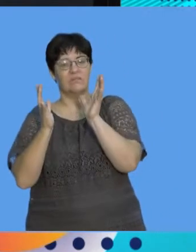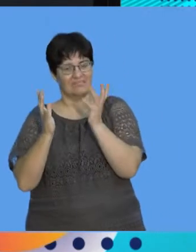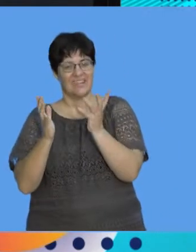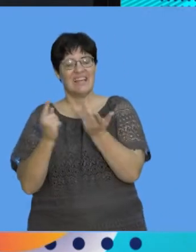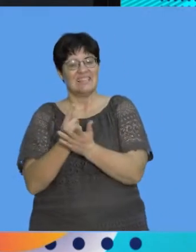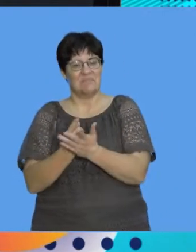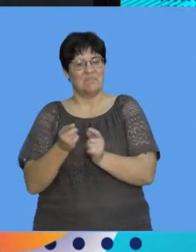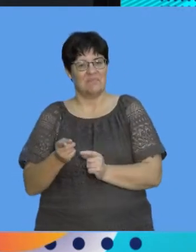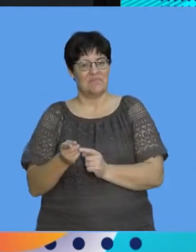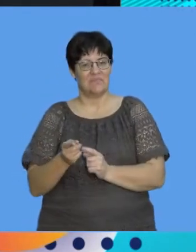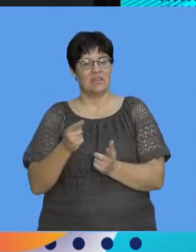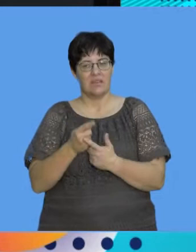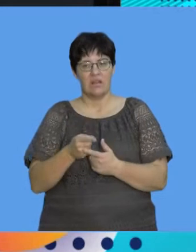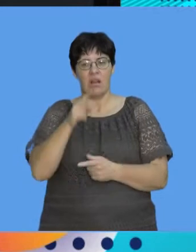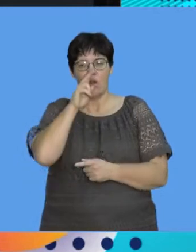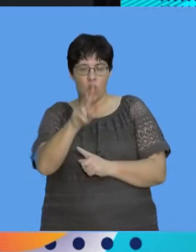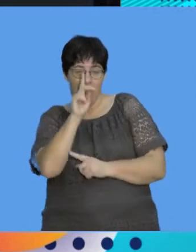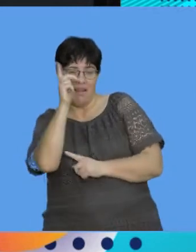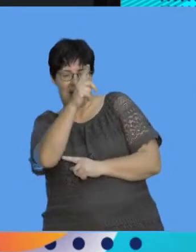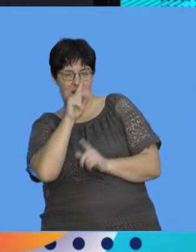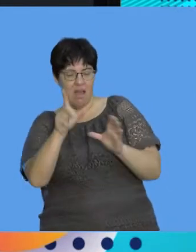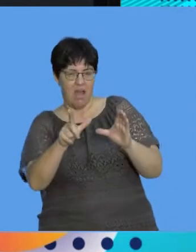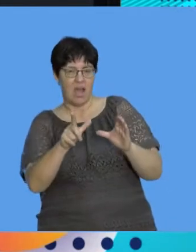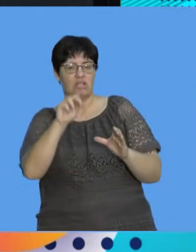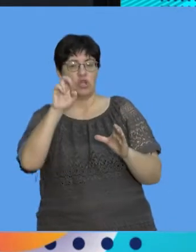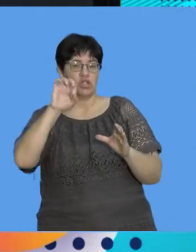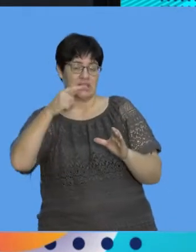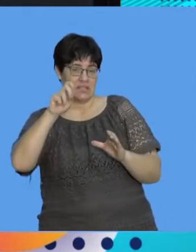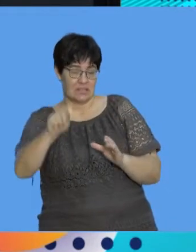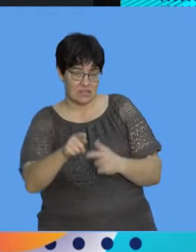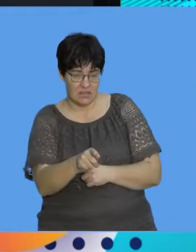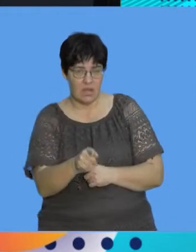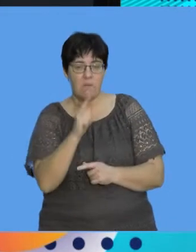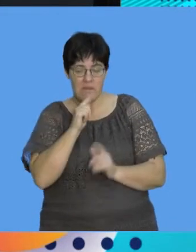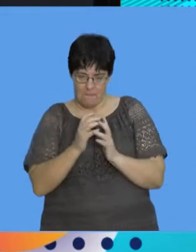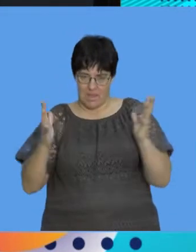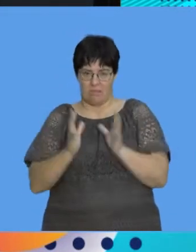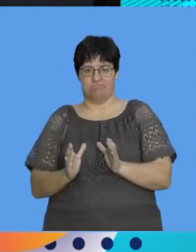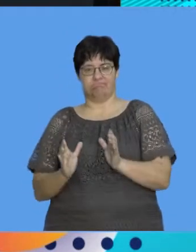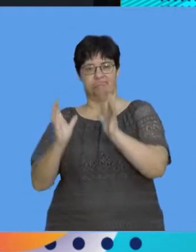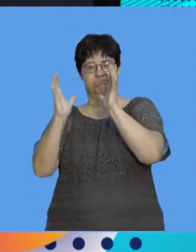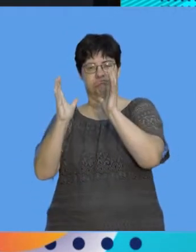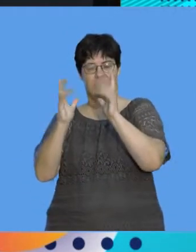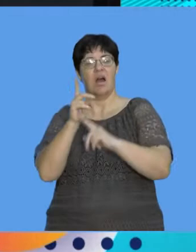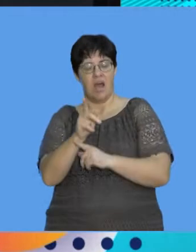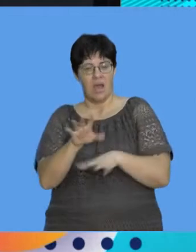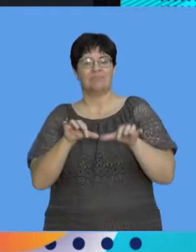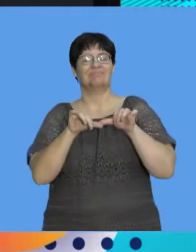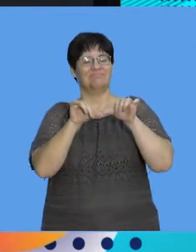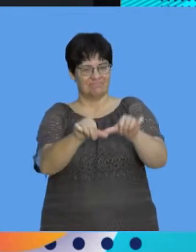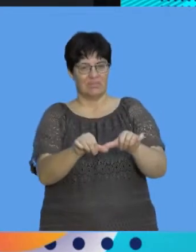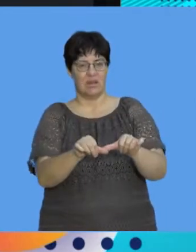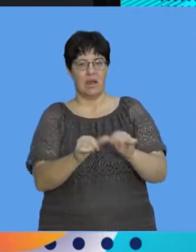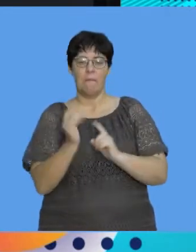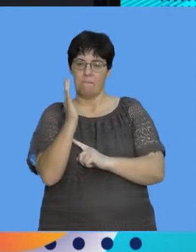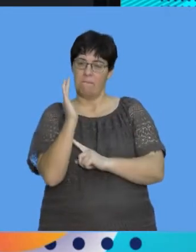call the word turgid, we'll look at it later, and to keep them nice and big, and obviously to be able to, all right, get those plants to